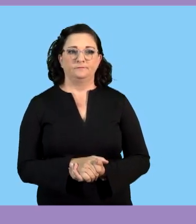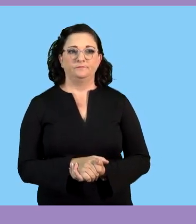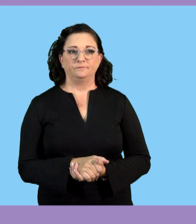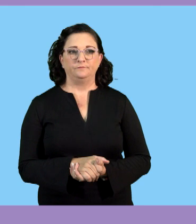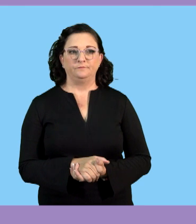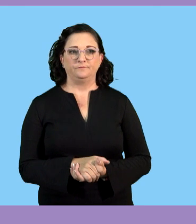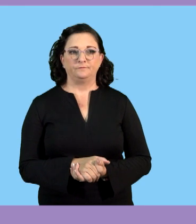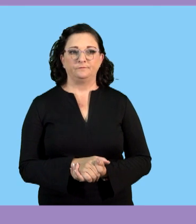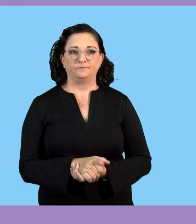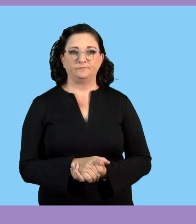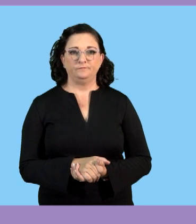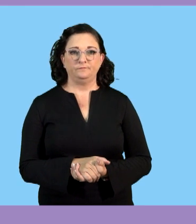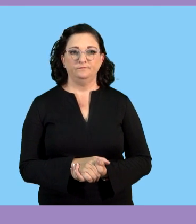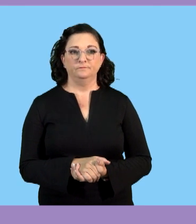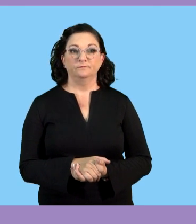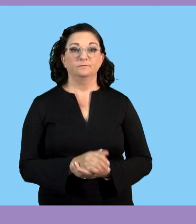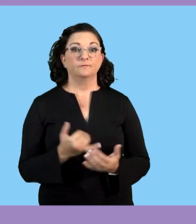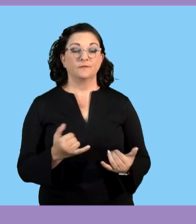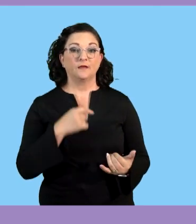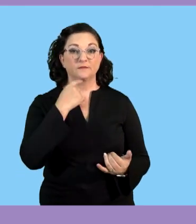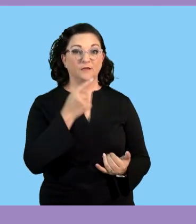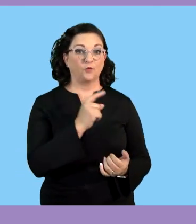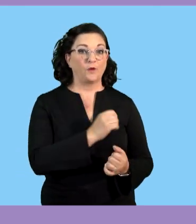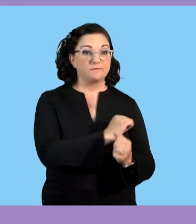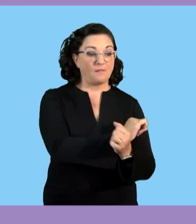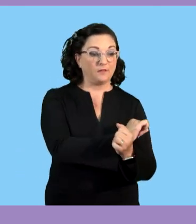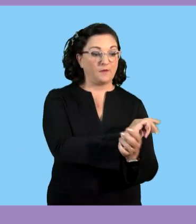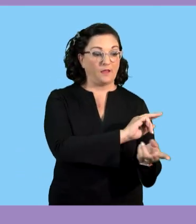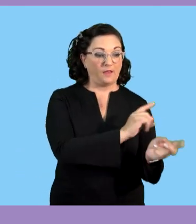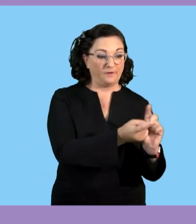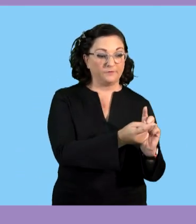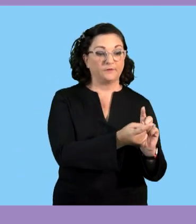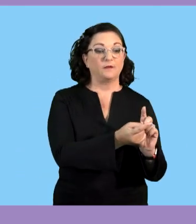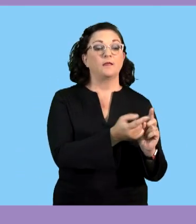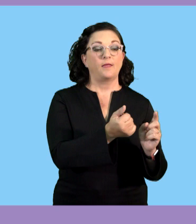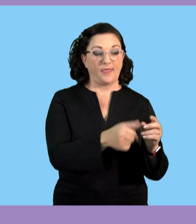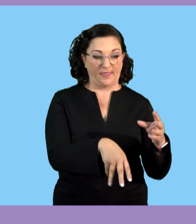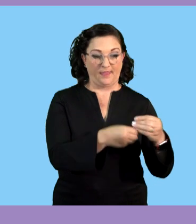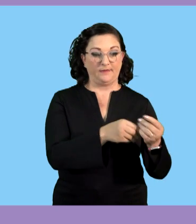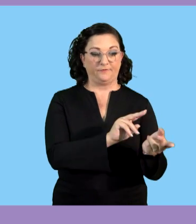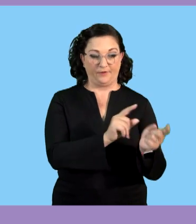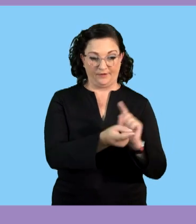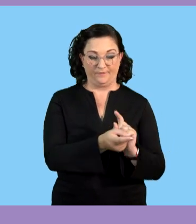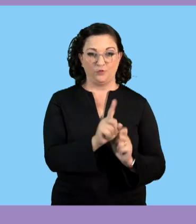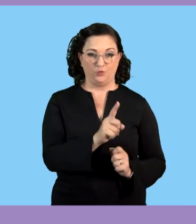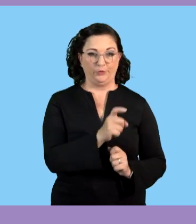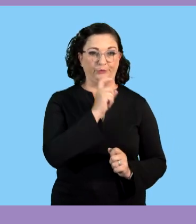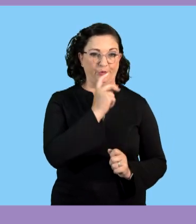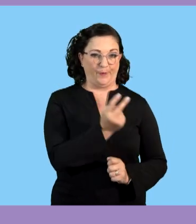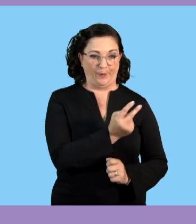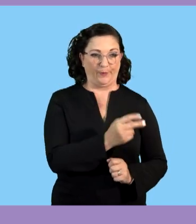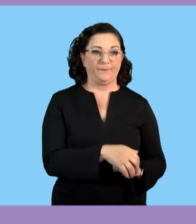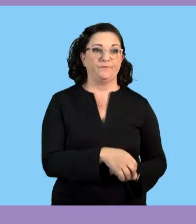going to be us now using our multiplicative inverse and our additive inverse to solve for this. So